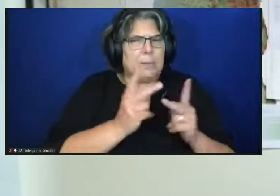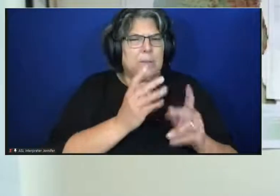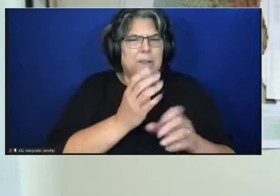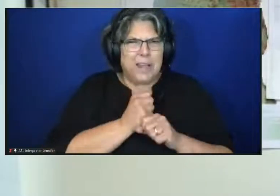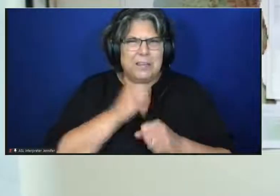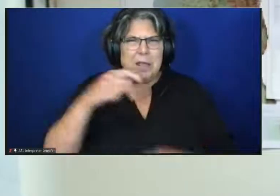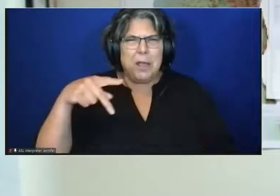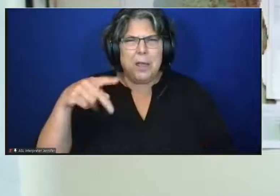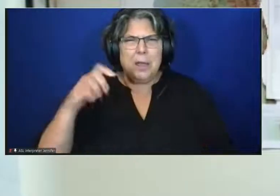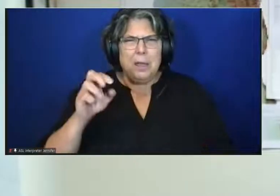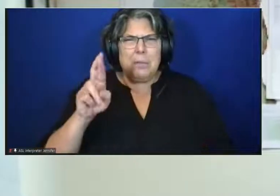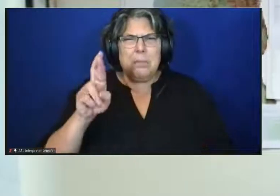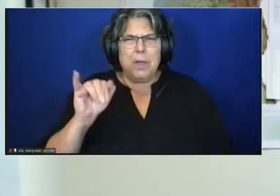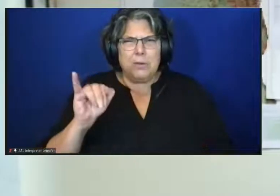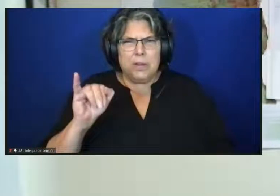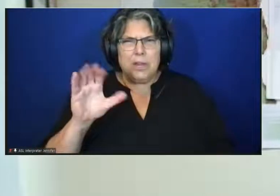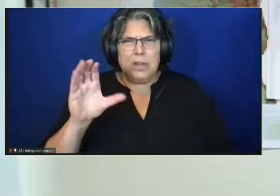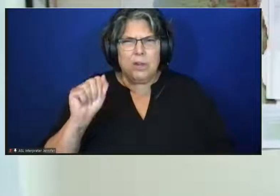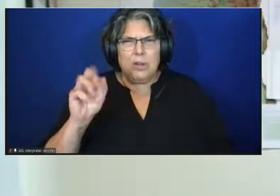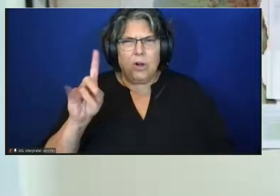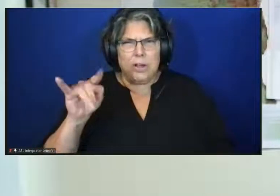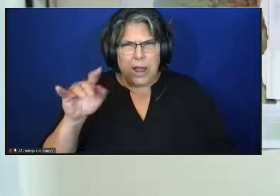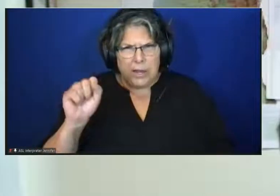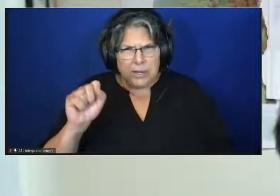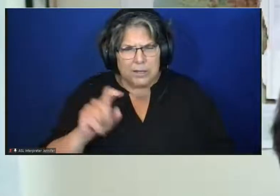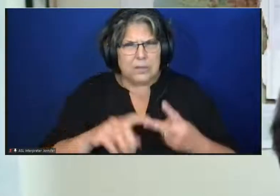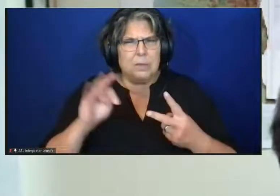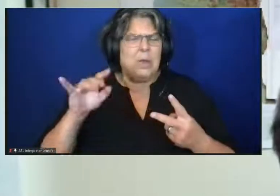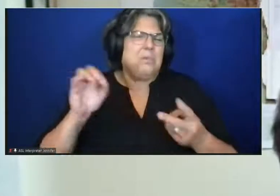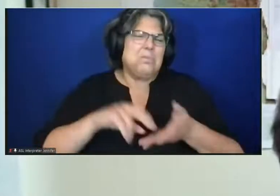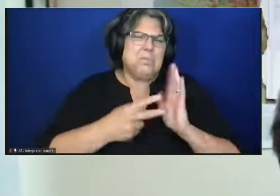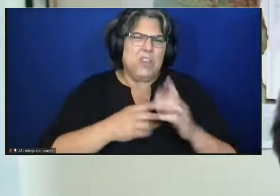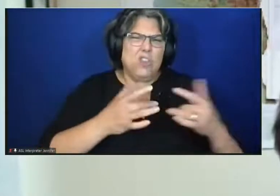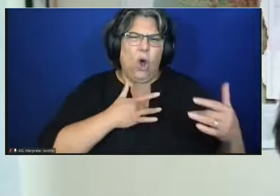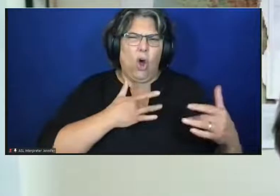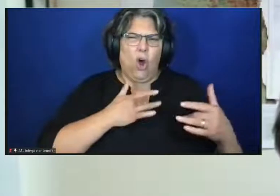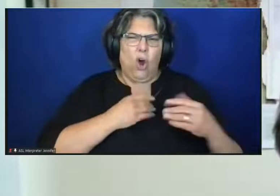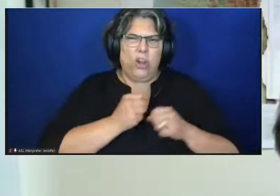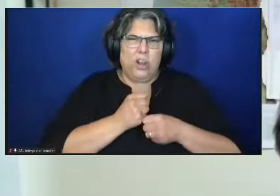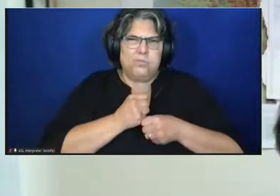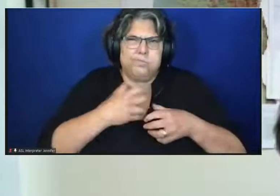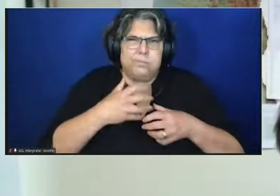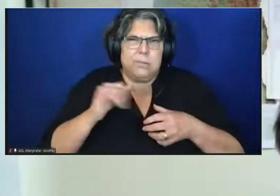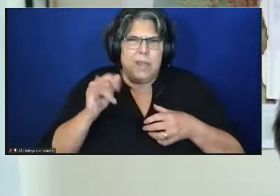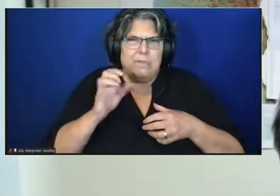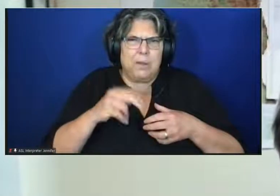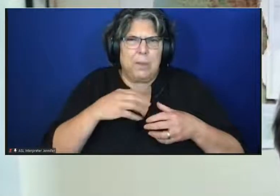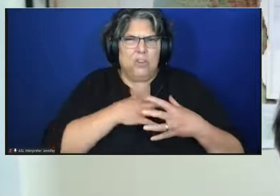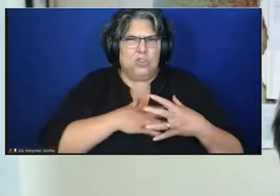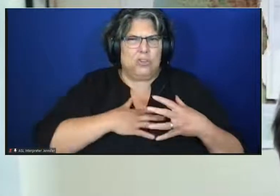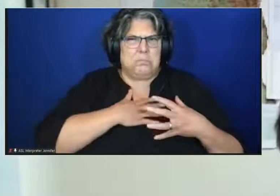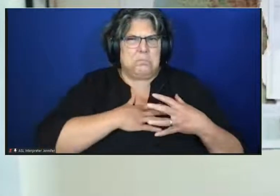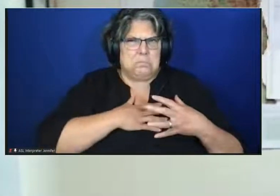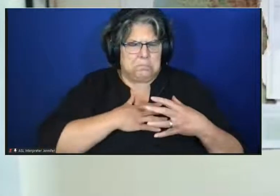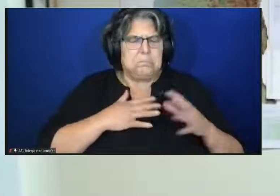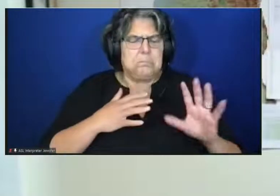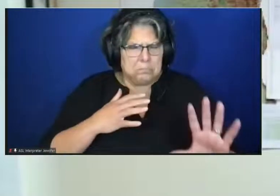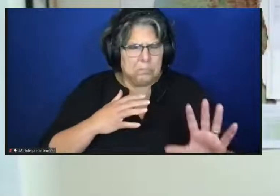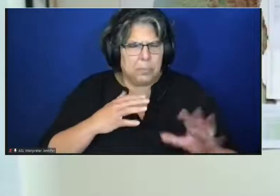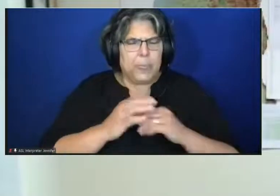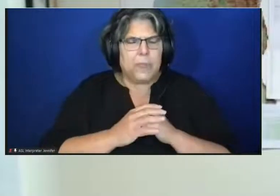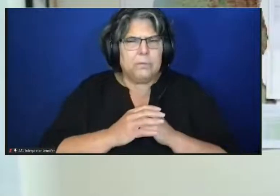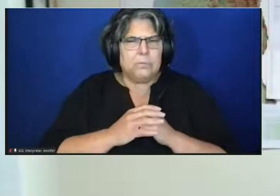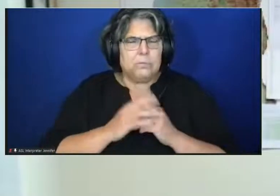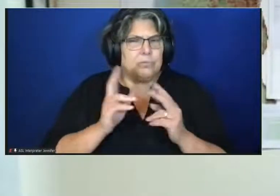pericarditis and myocarditis. Those are inflammations of the surrounding of the heart and inflammation of the heart muscle itself. So understand that